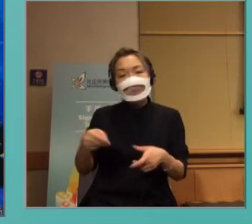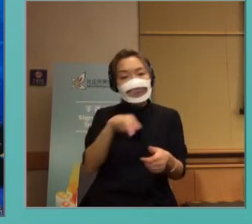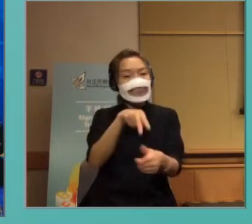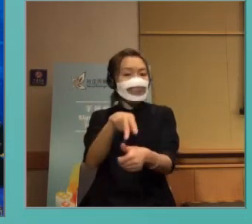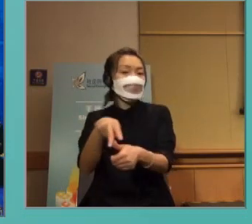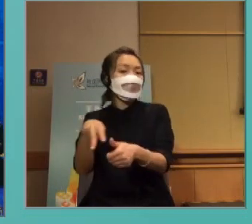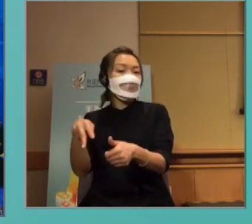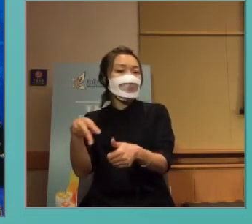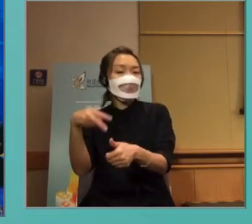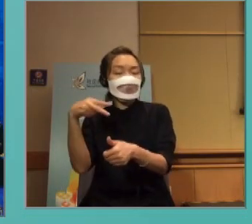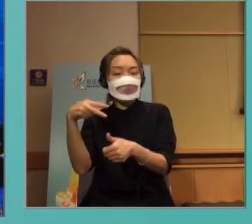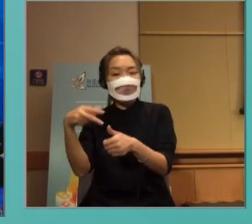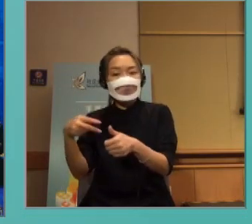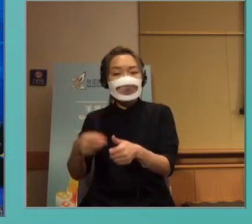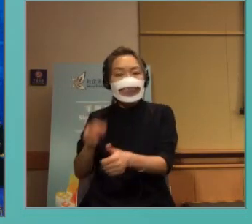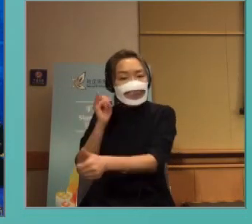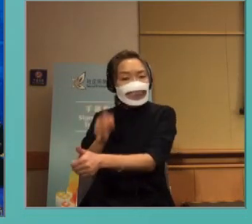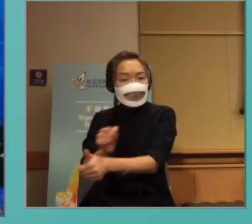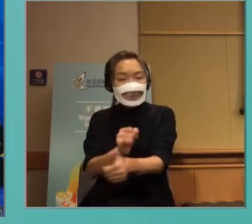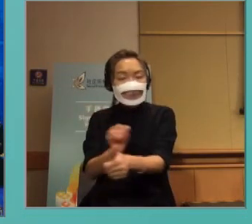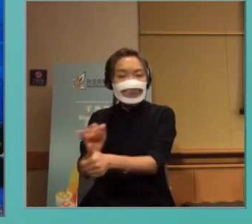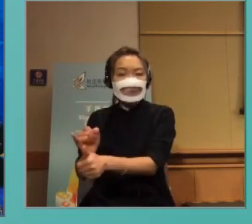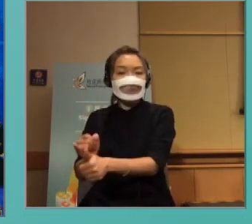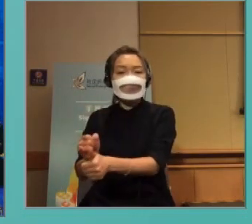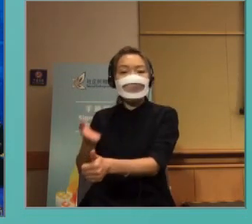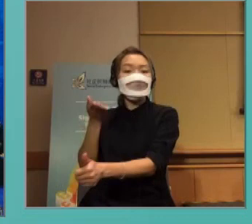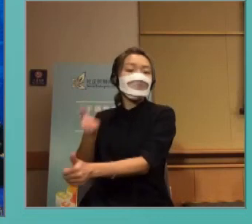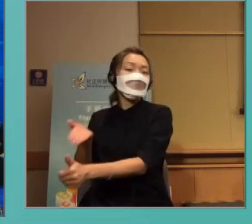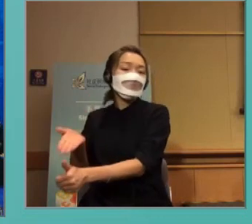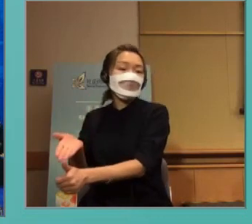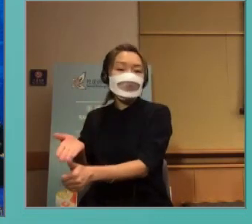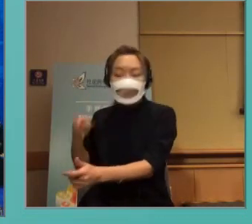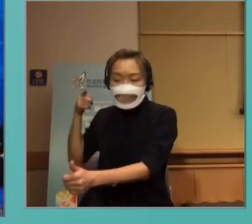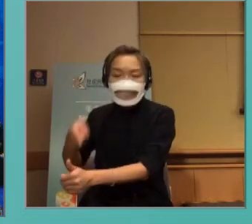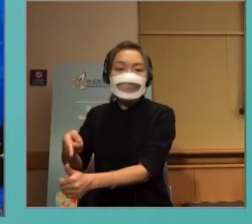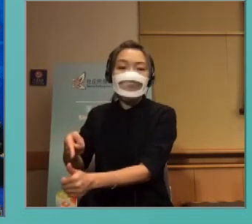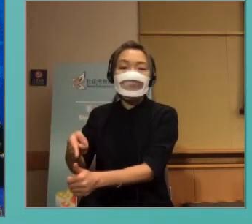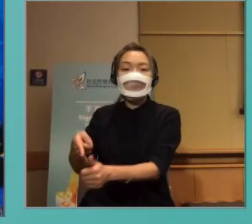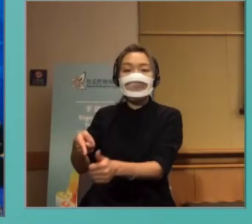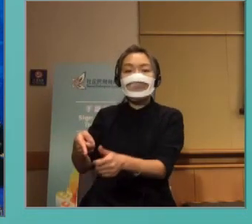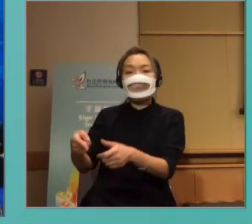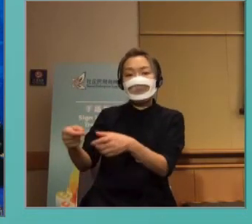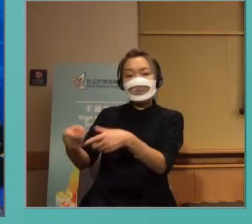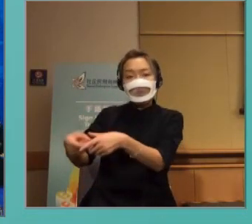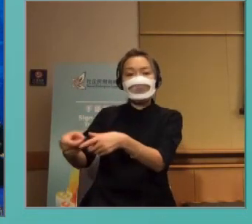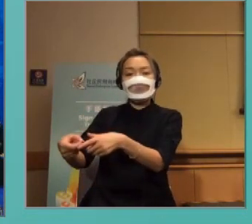getting, they're always targeting the giants, the big data holders at the end of the day, Google, H&M